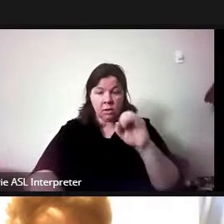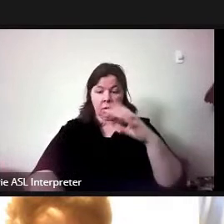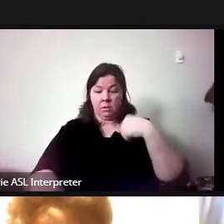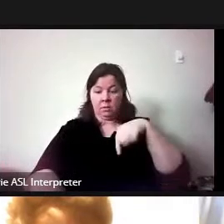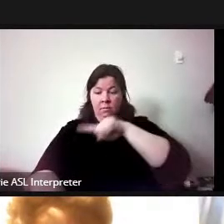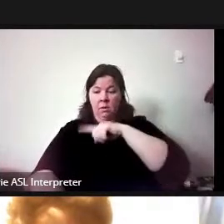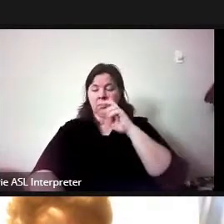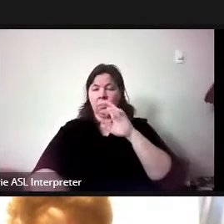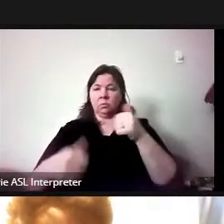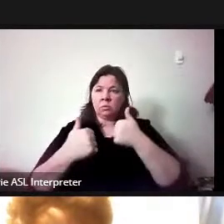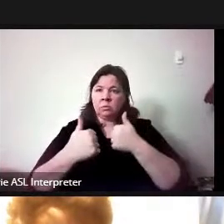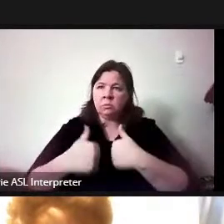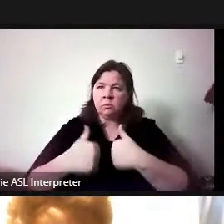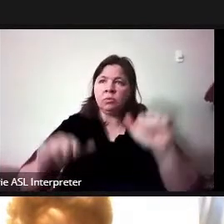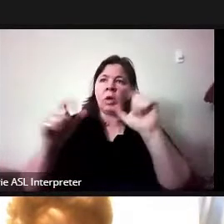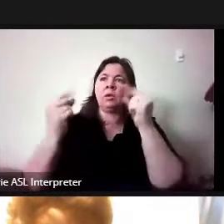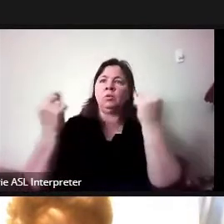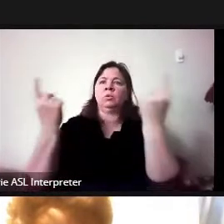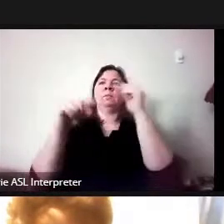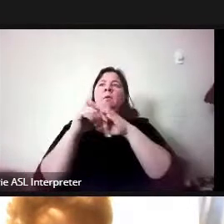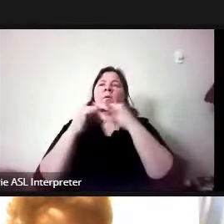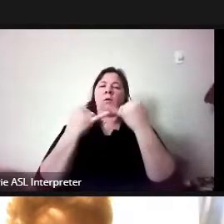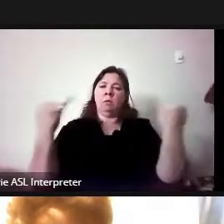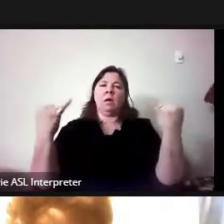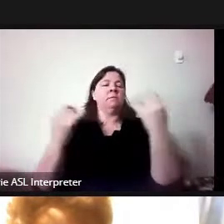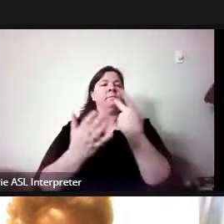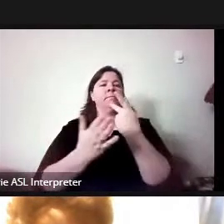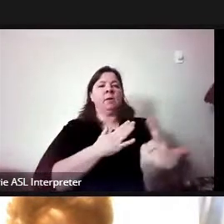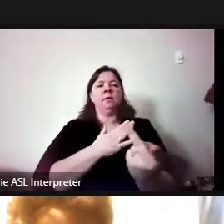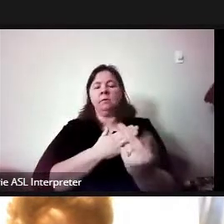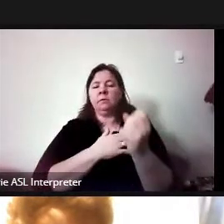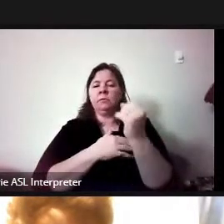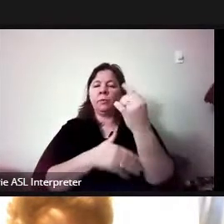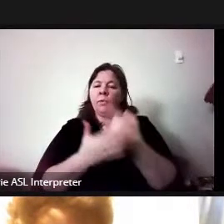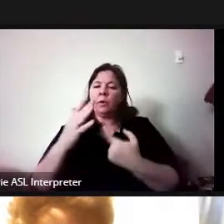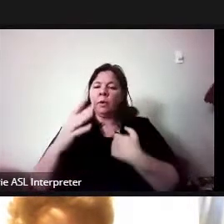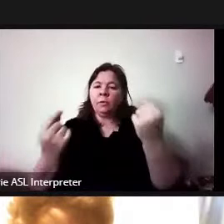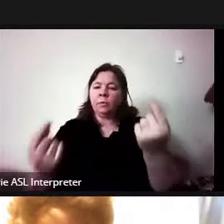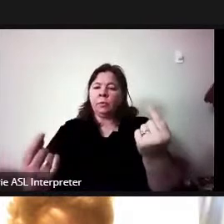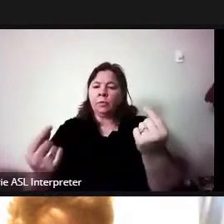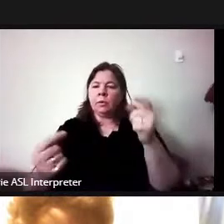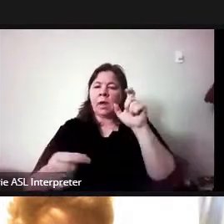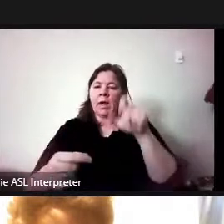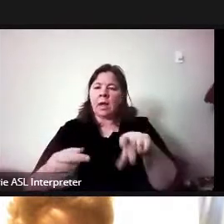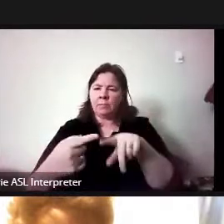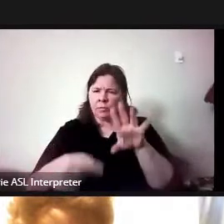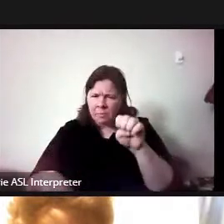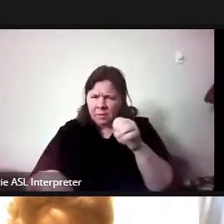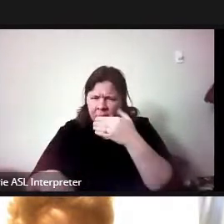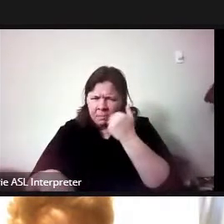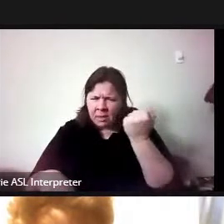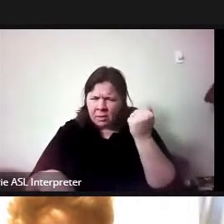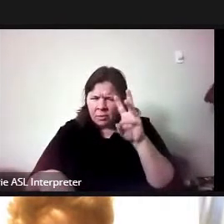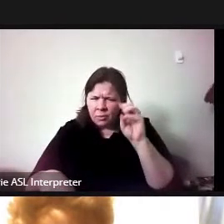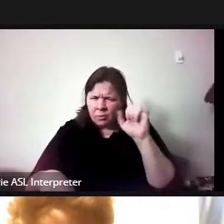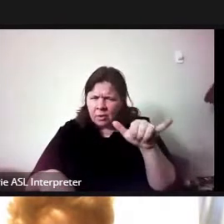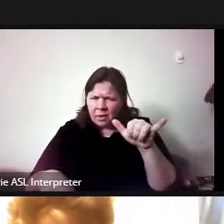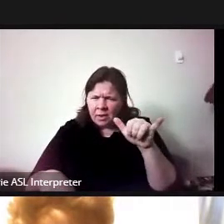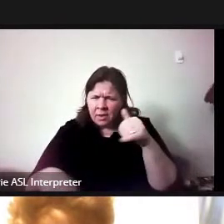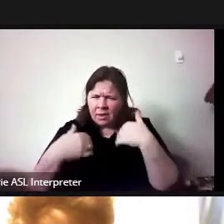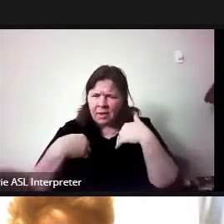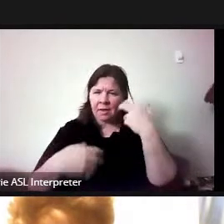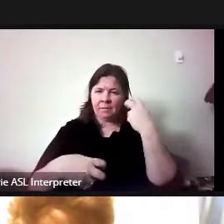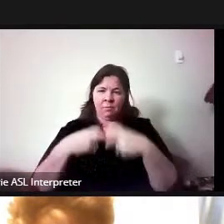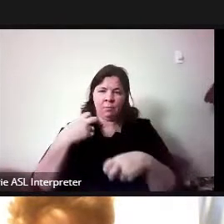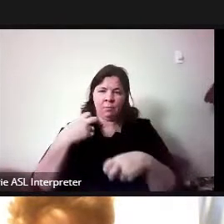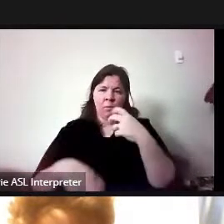have attempted to do anything online fail. So what he did is he said there has to be a better way. There was a problem, and he